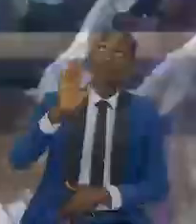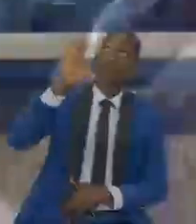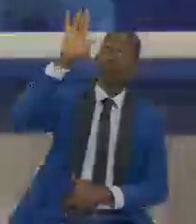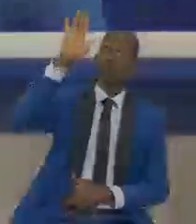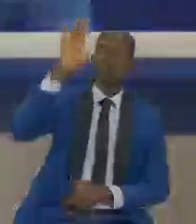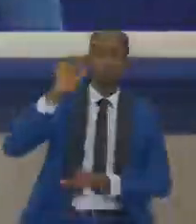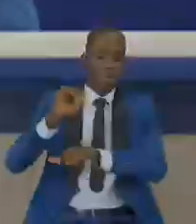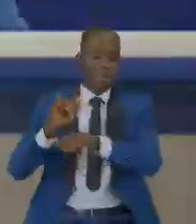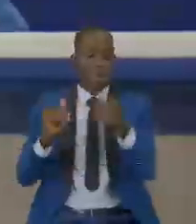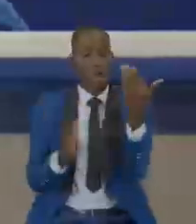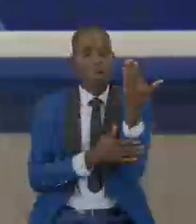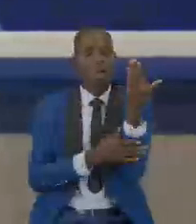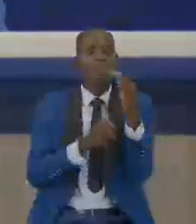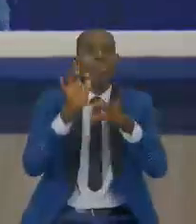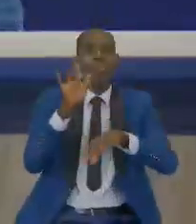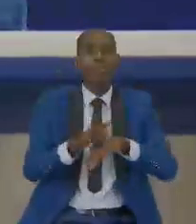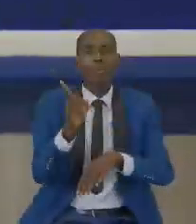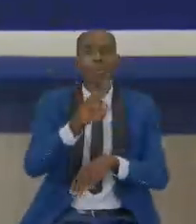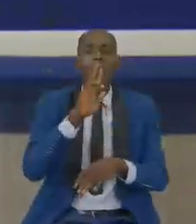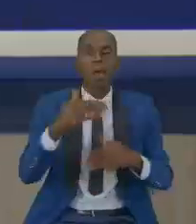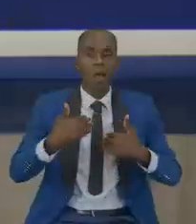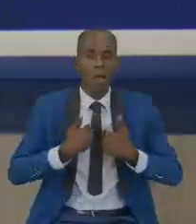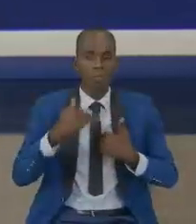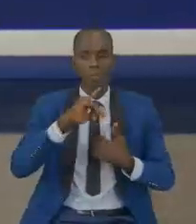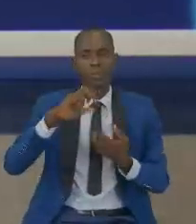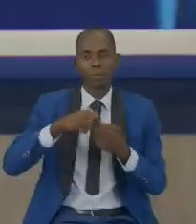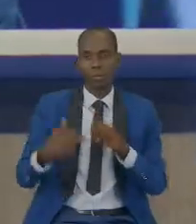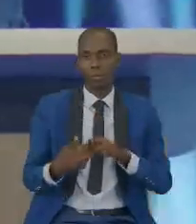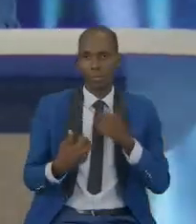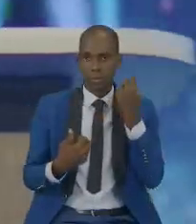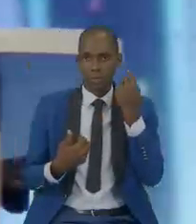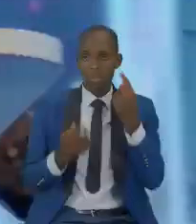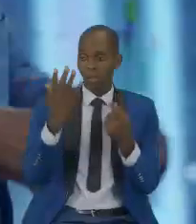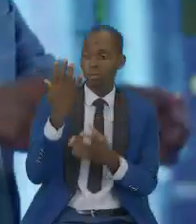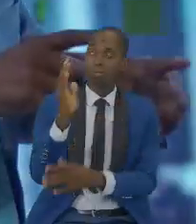hand where you have the challenge. Raise up one hand.